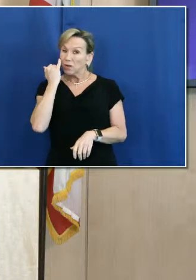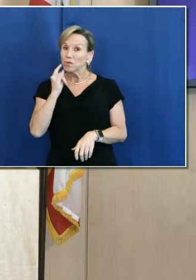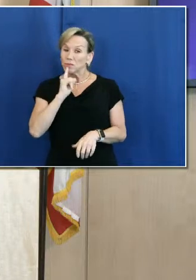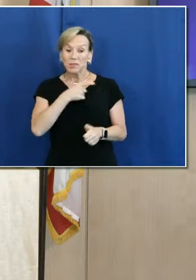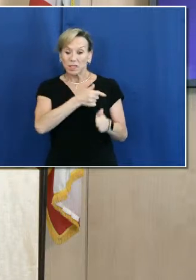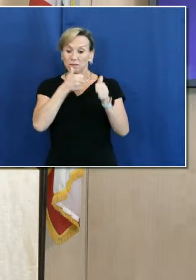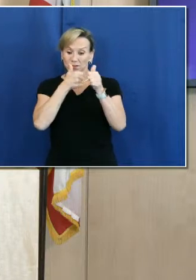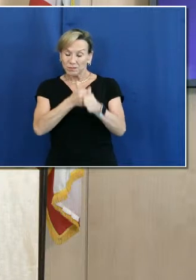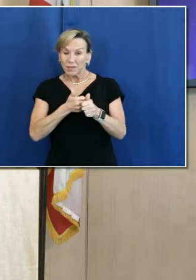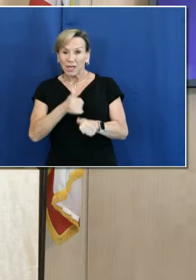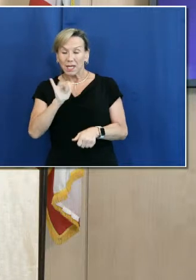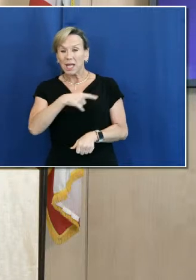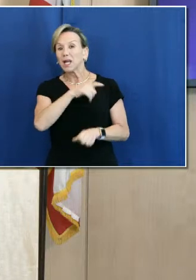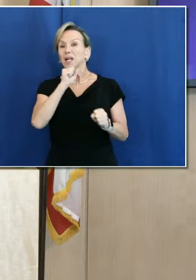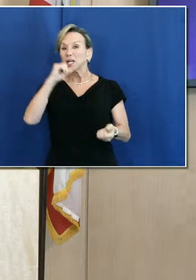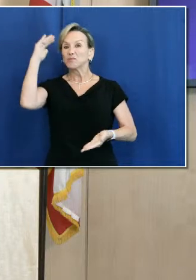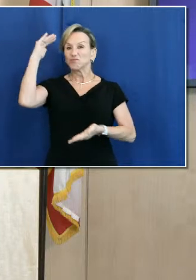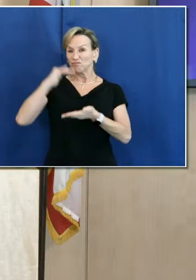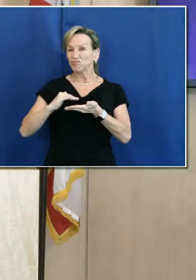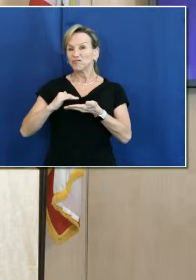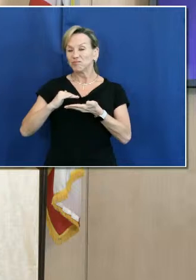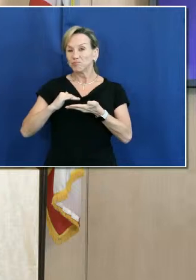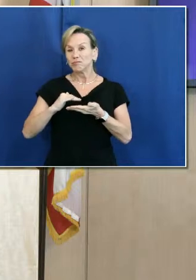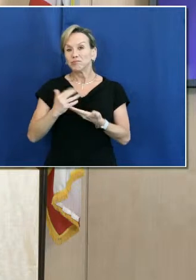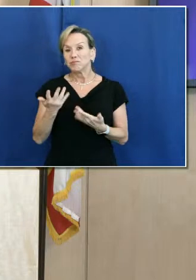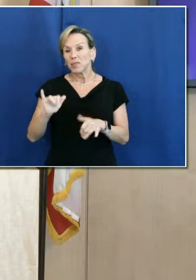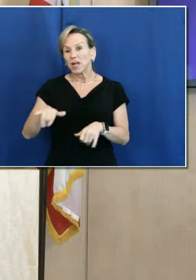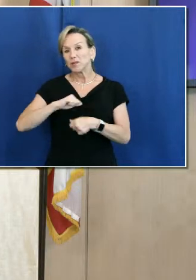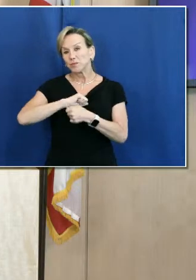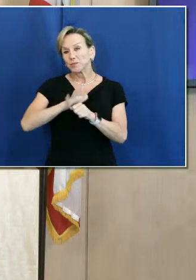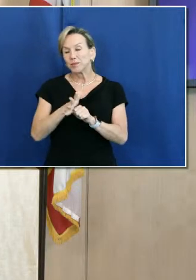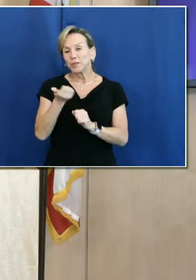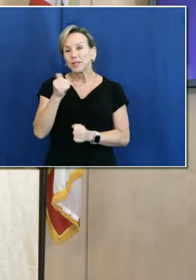help keep the COVID-19 cases down. Thank you.